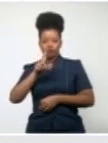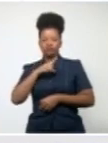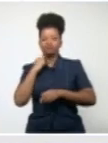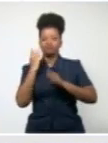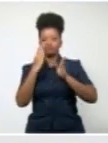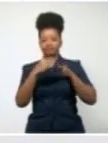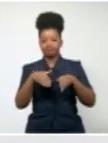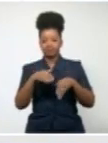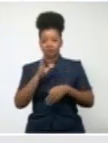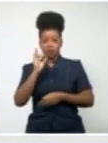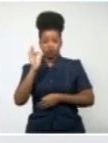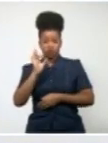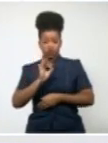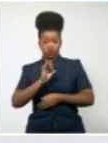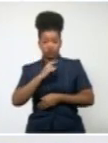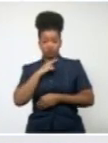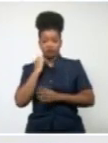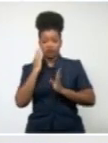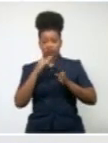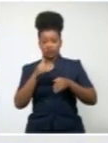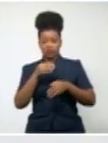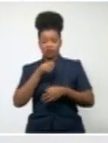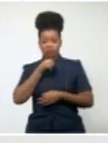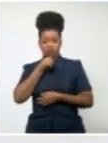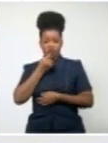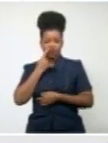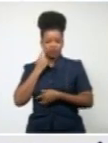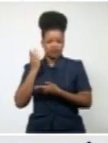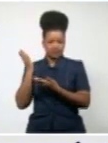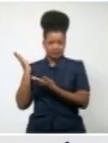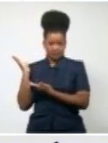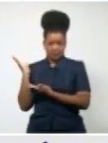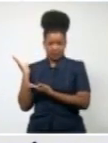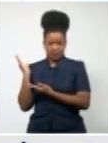350,212 deaths, for a lethality of